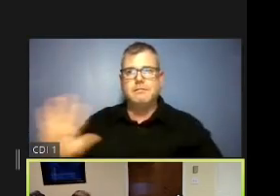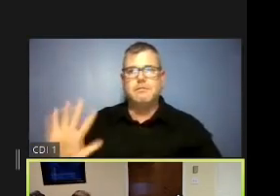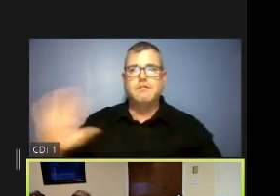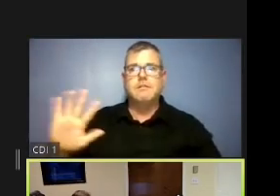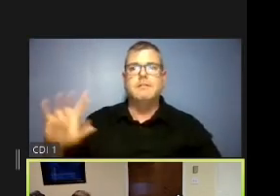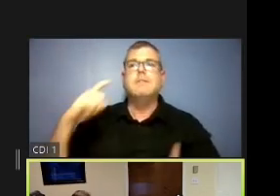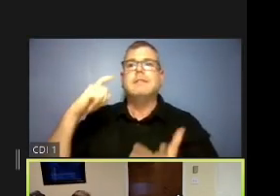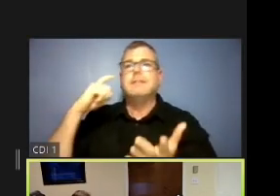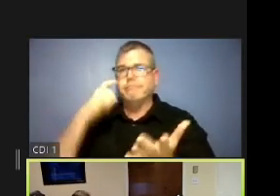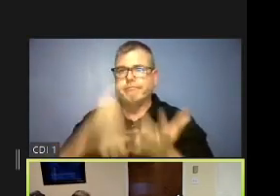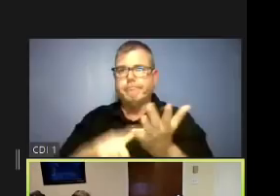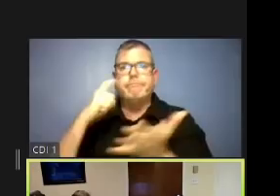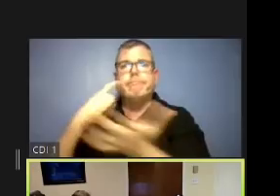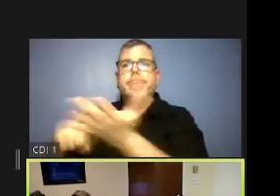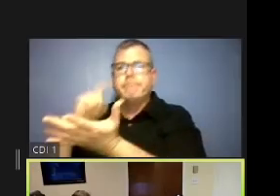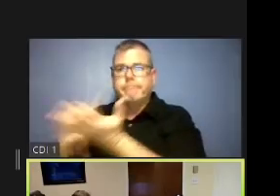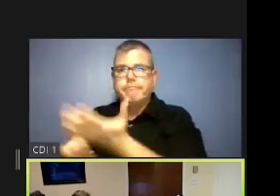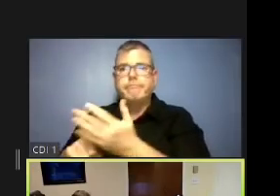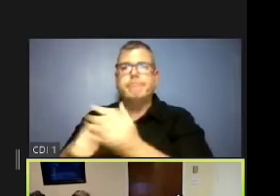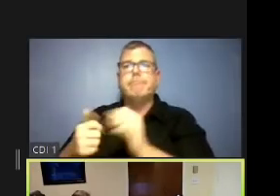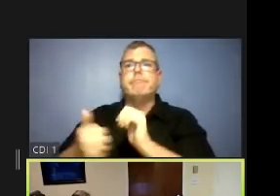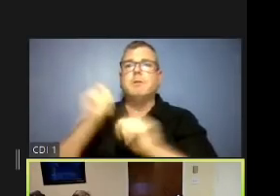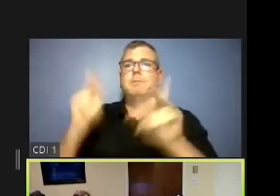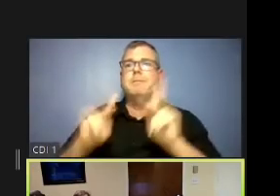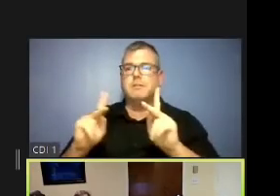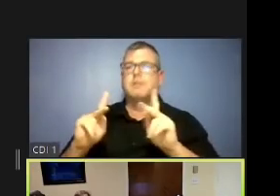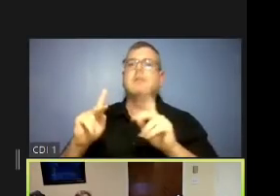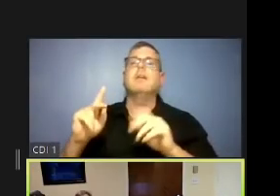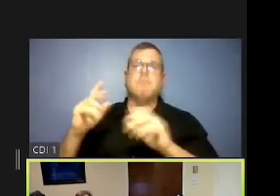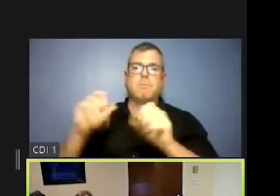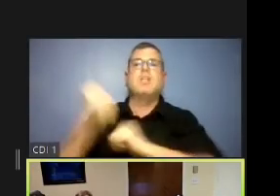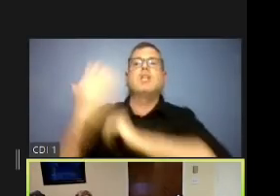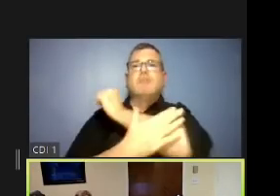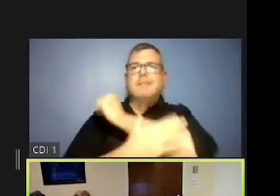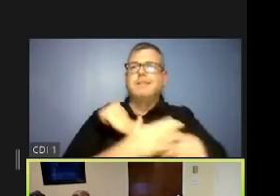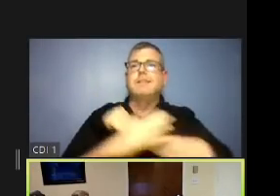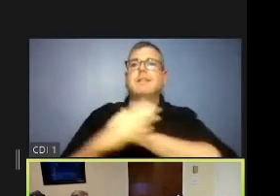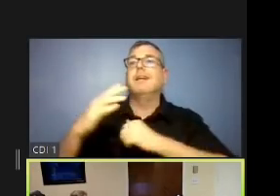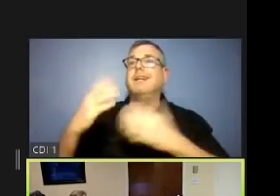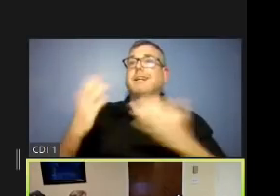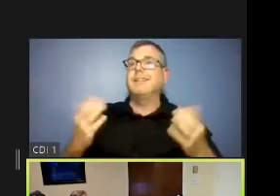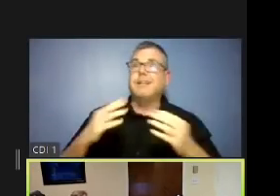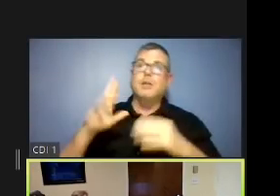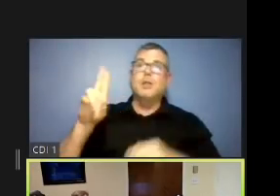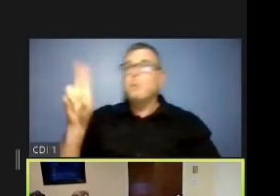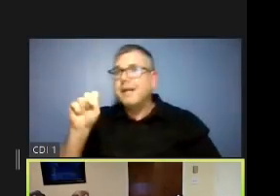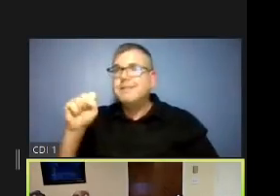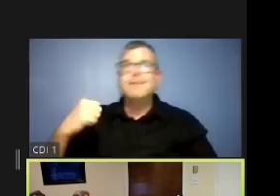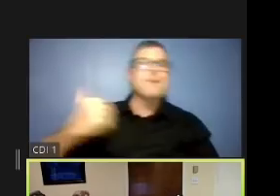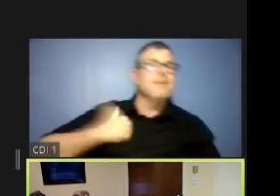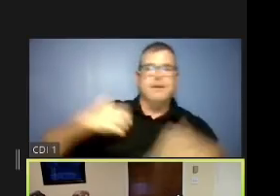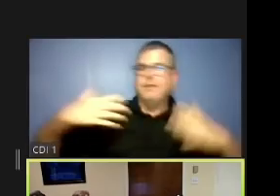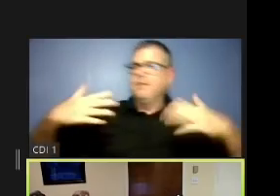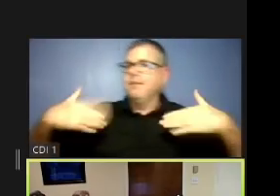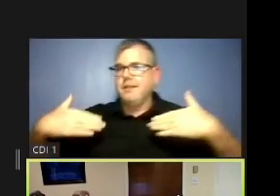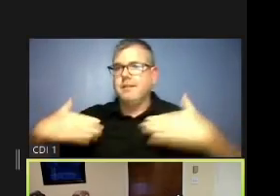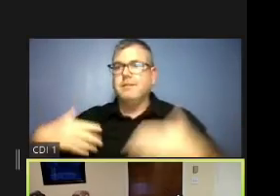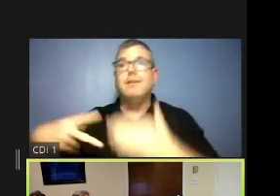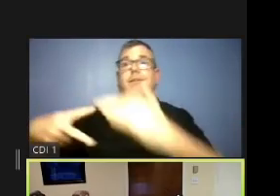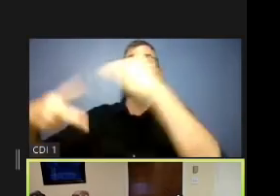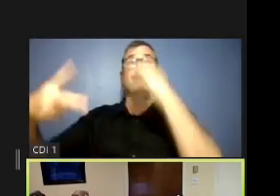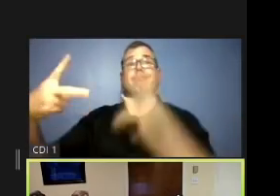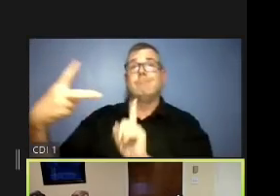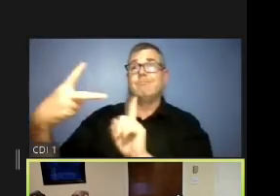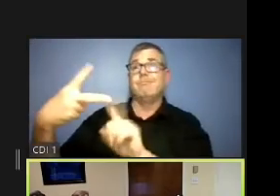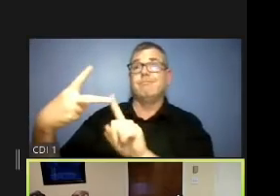as well as Canada. Next slide, please. The L452R variant is the variant